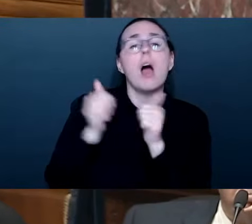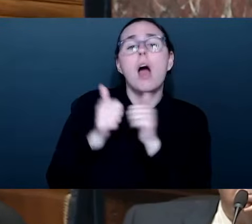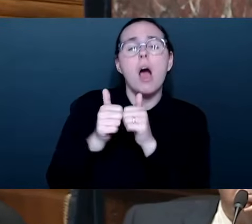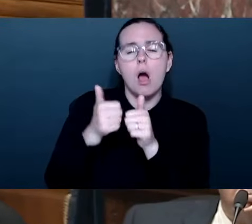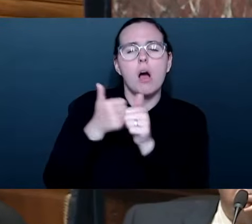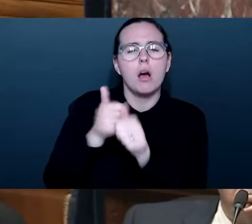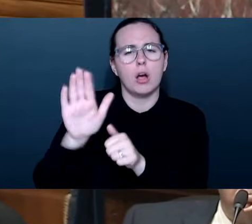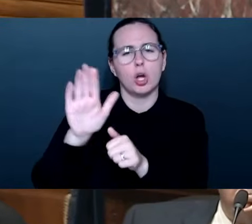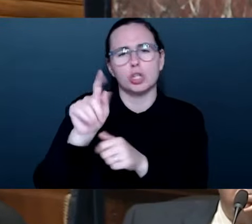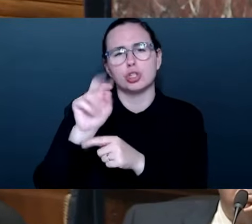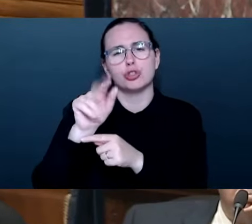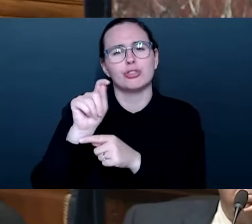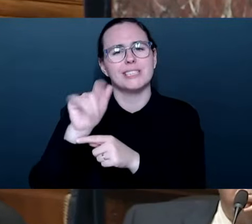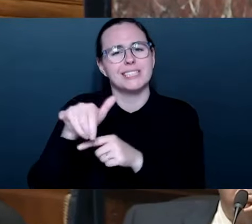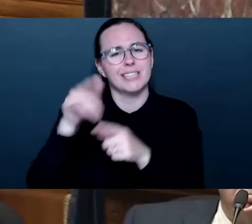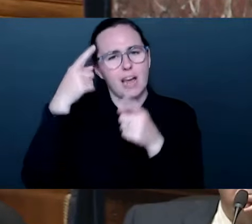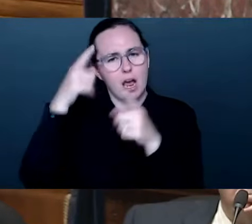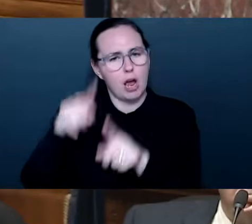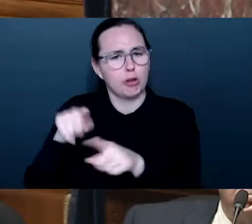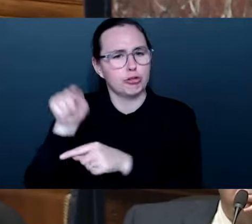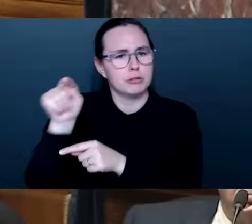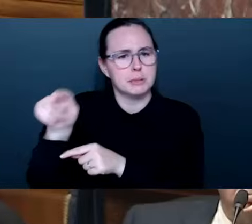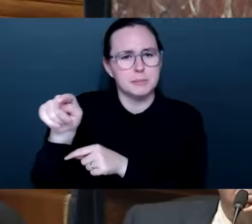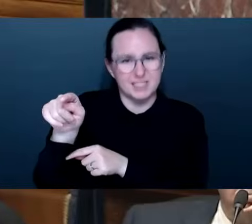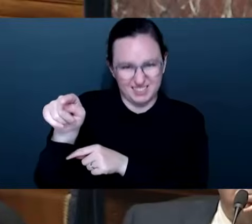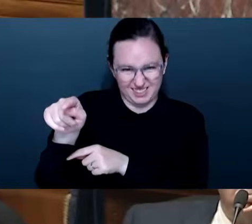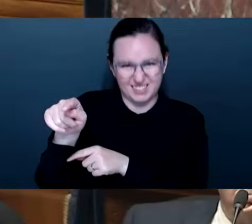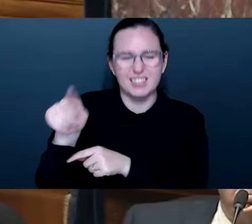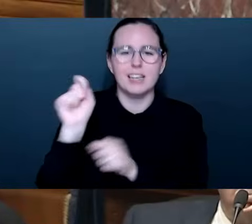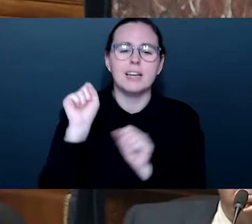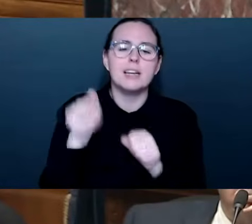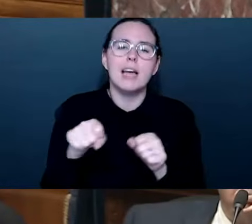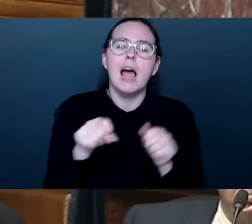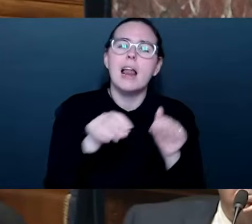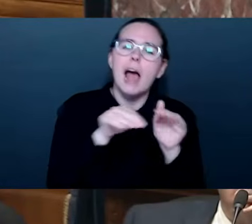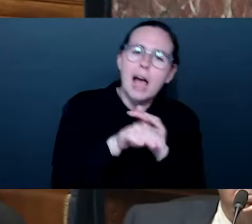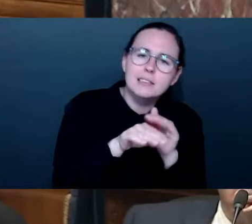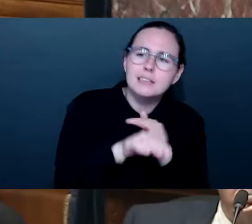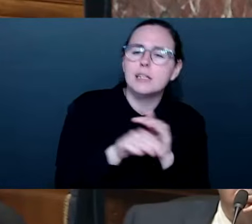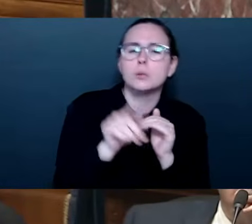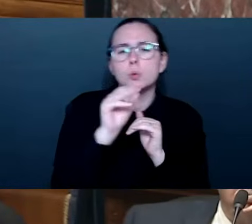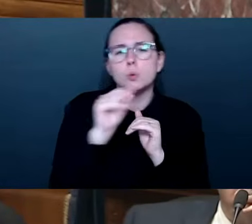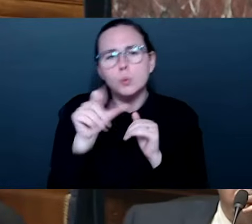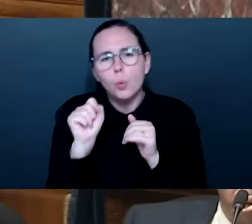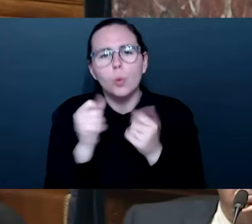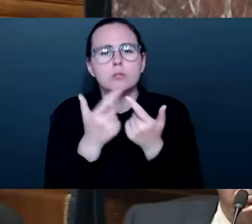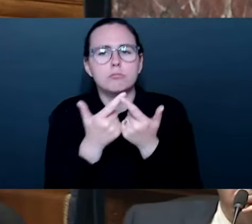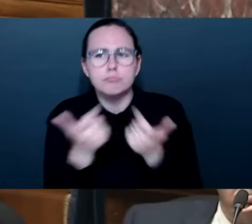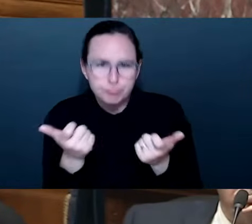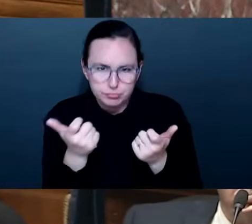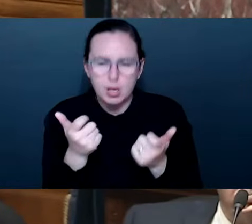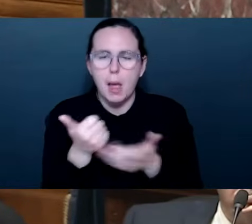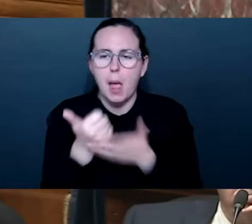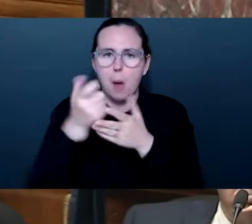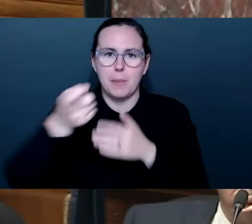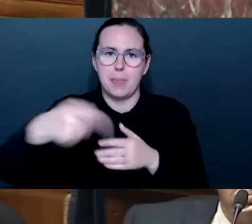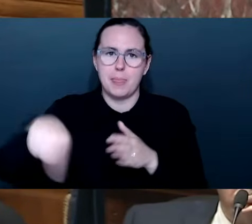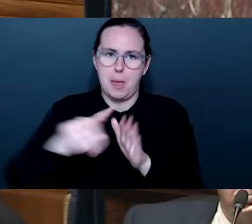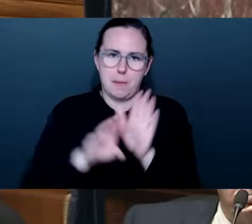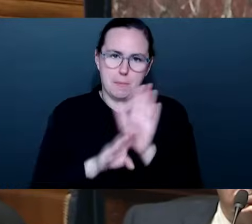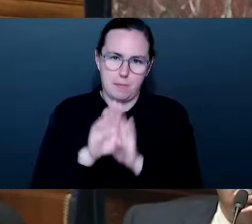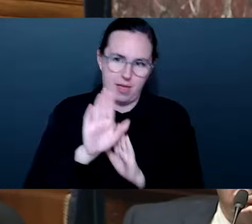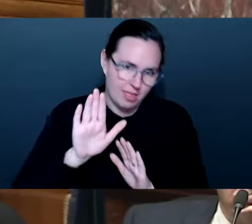the Act to help them enforce their own short-term rental laws. And third, we're introducing new enforcement tools to